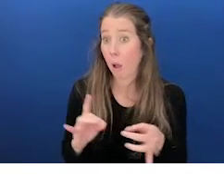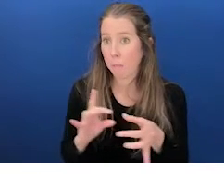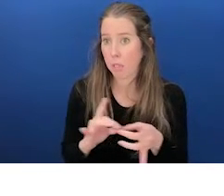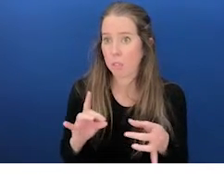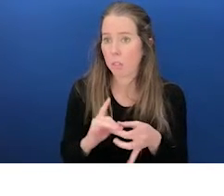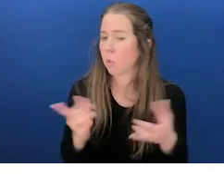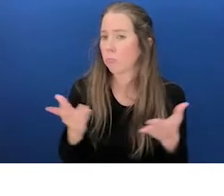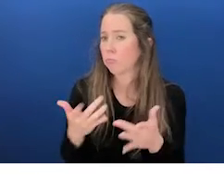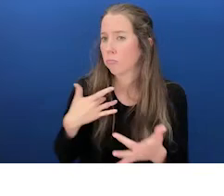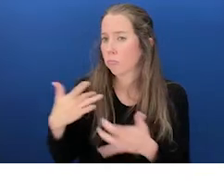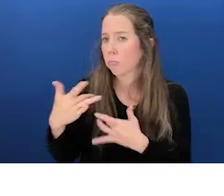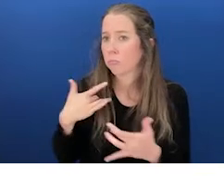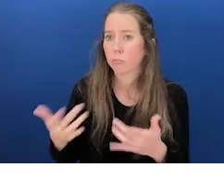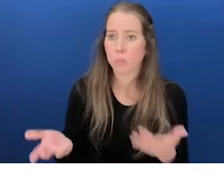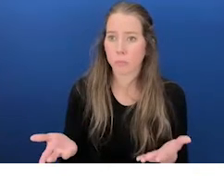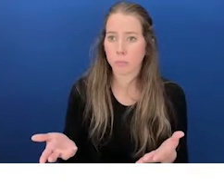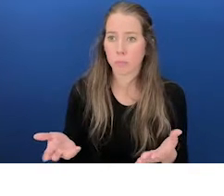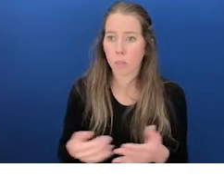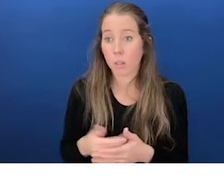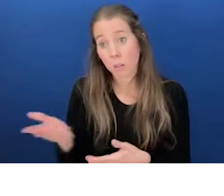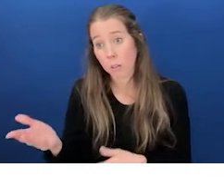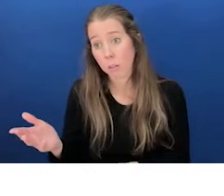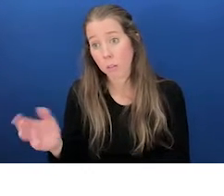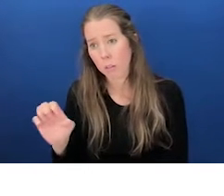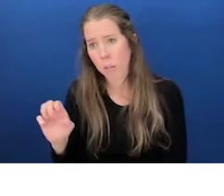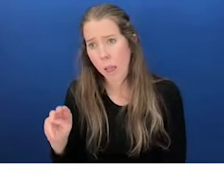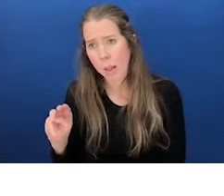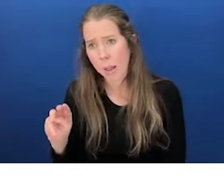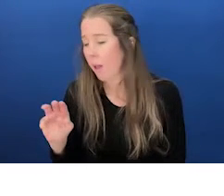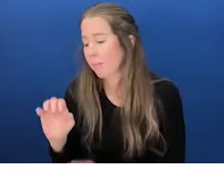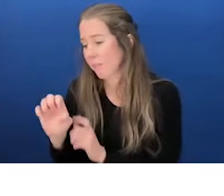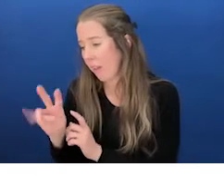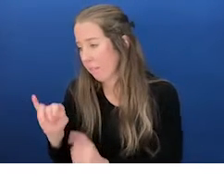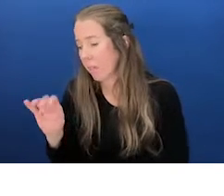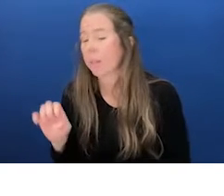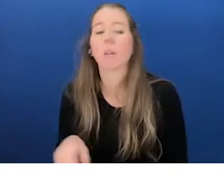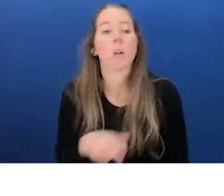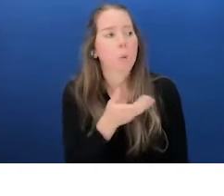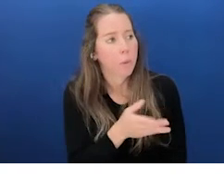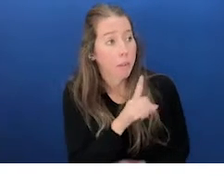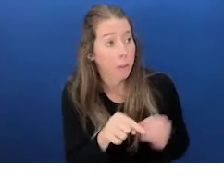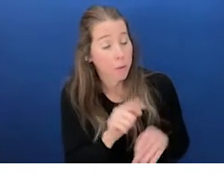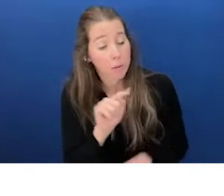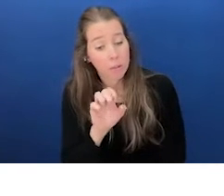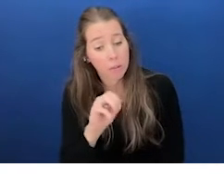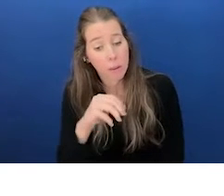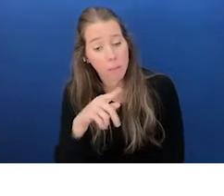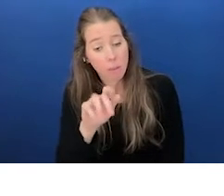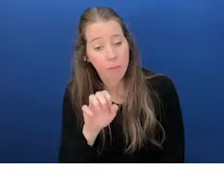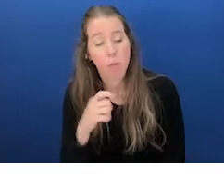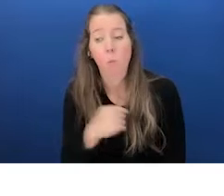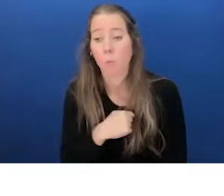What is the general concern? Abby? So one of the things about the templates is that we have worked with